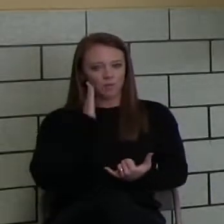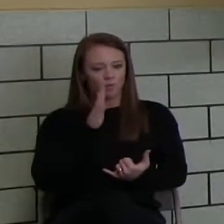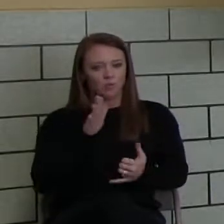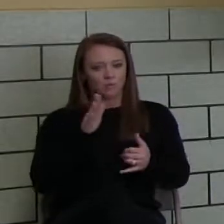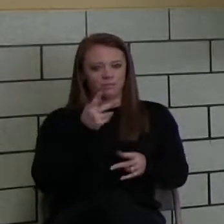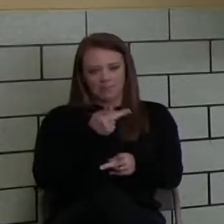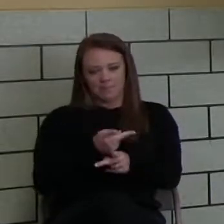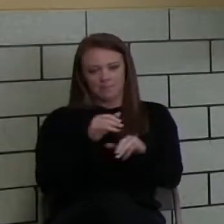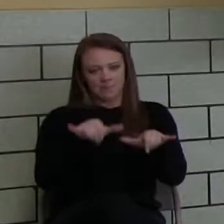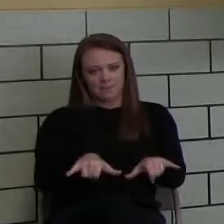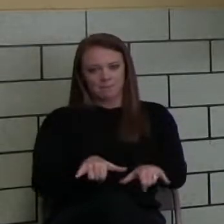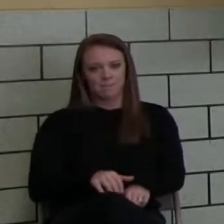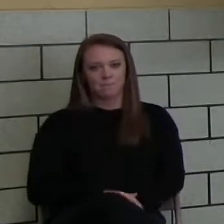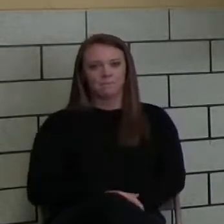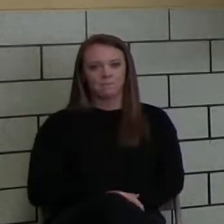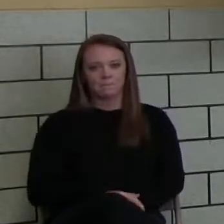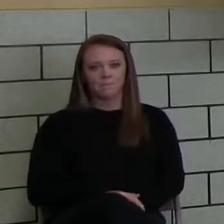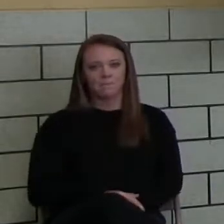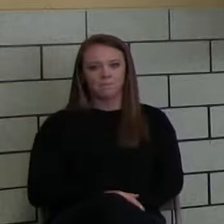place.